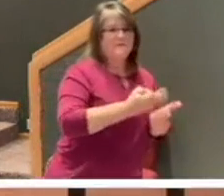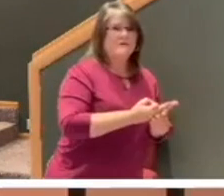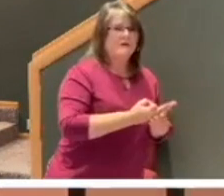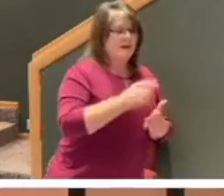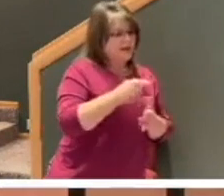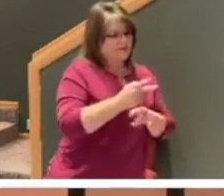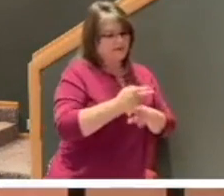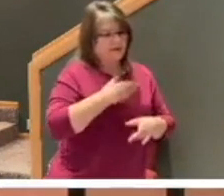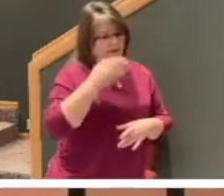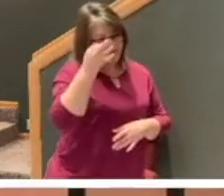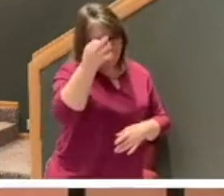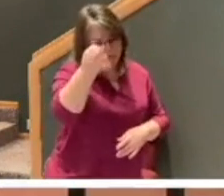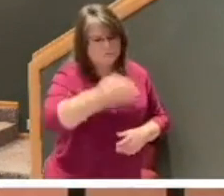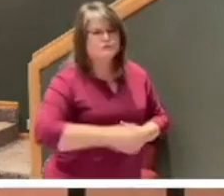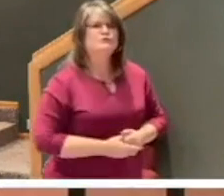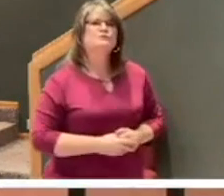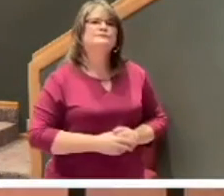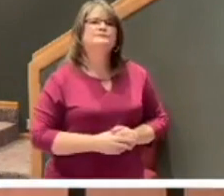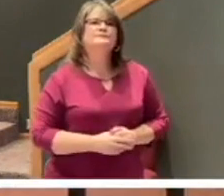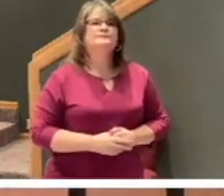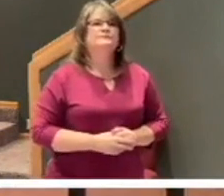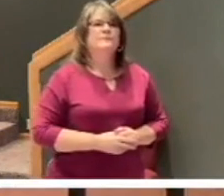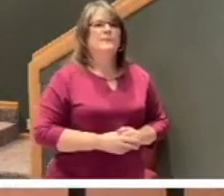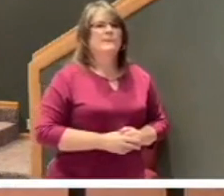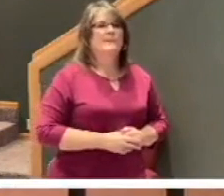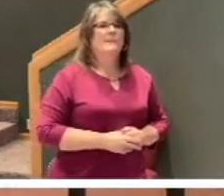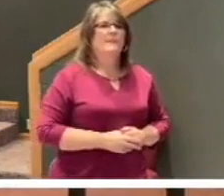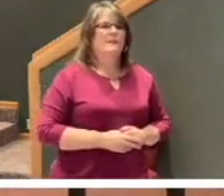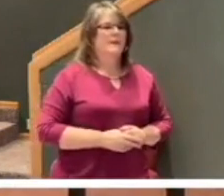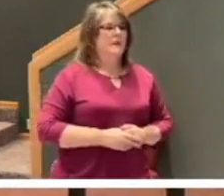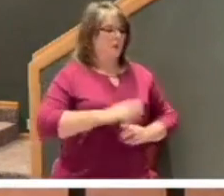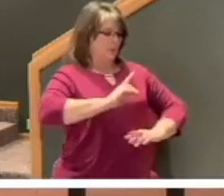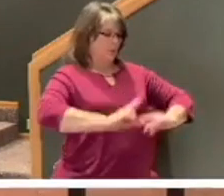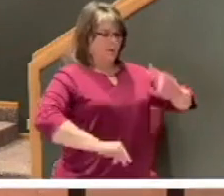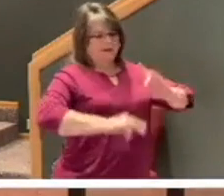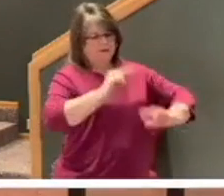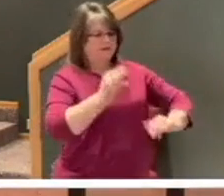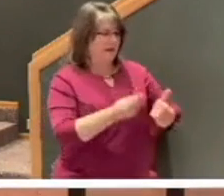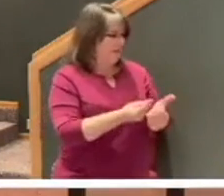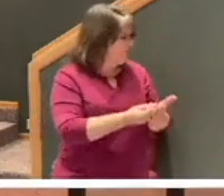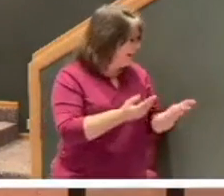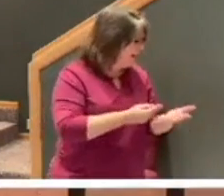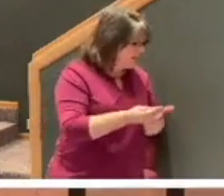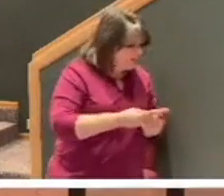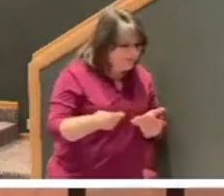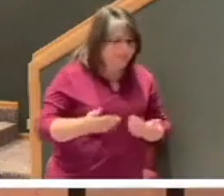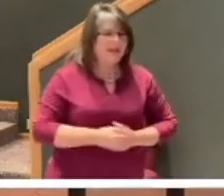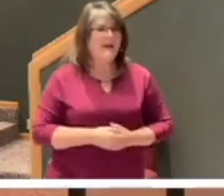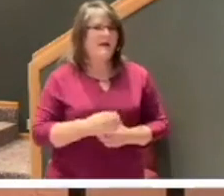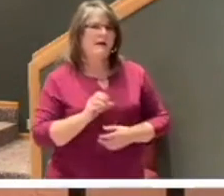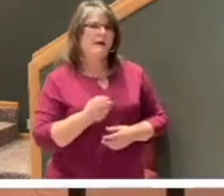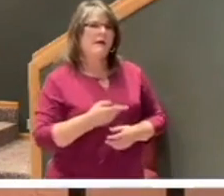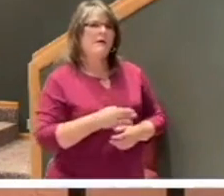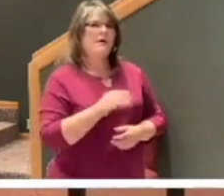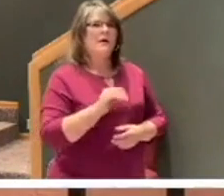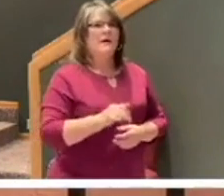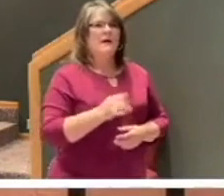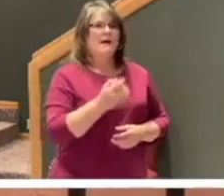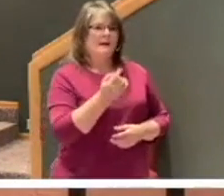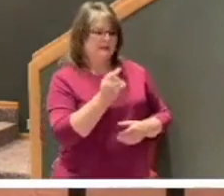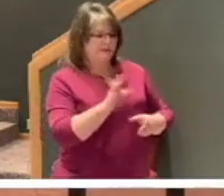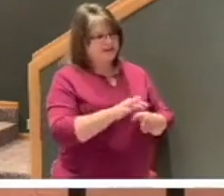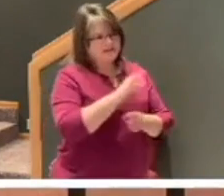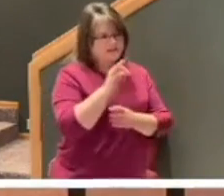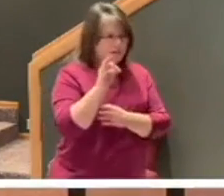care of my future, you know. And you know, there's entertainment budget, you know, and oh, you know, there's the little